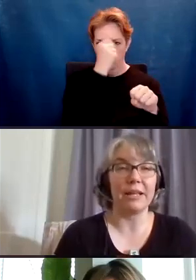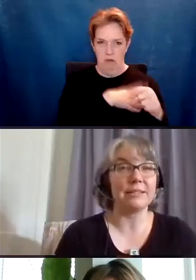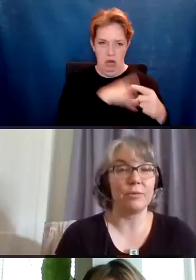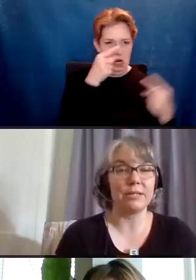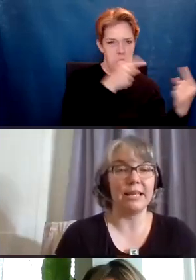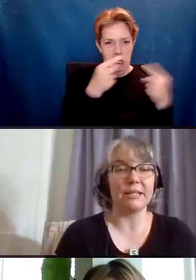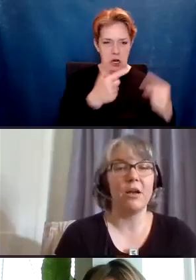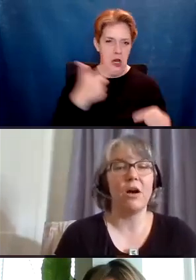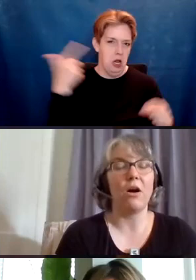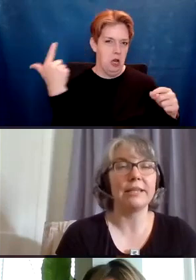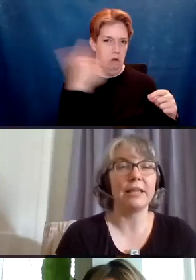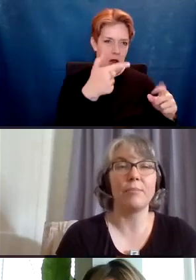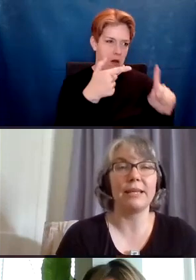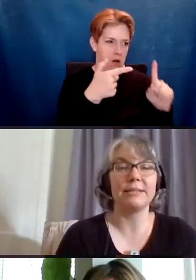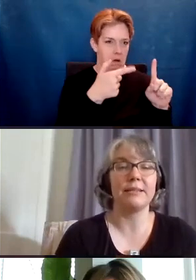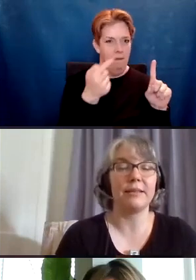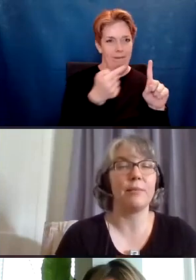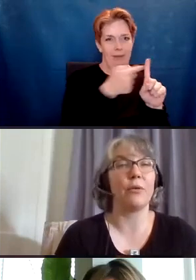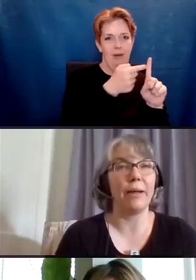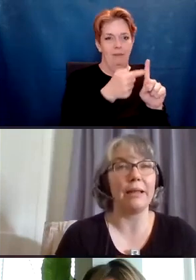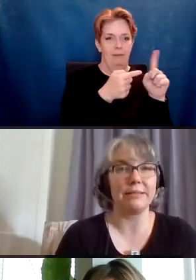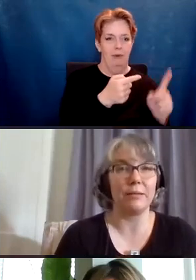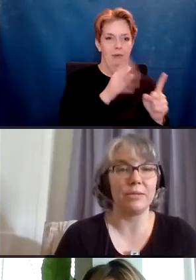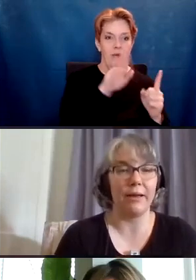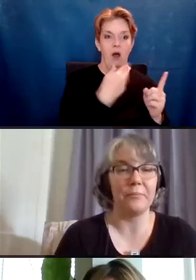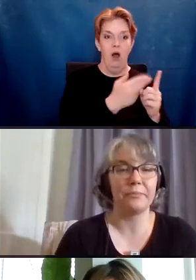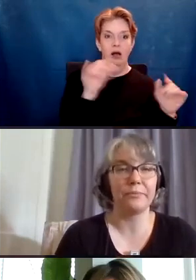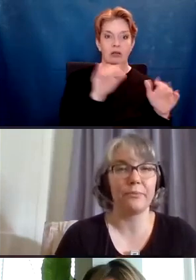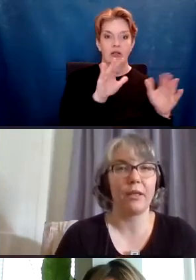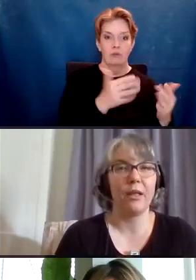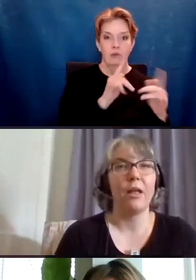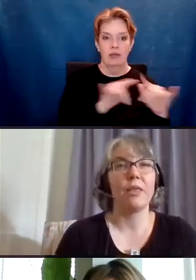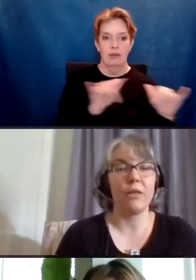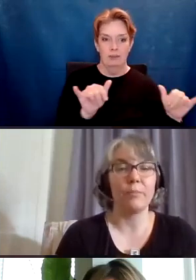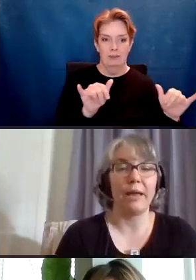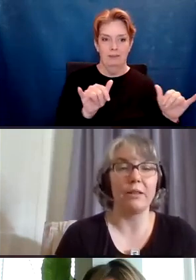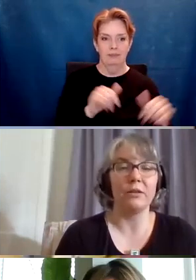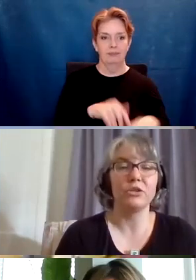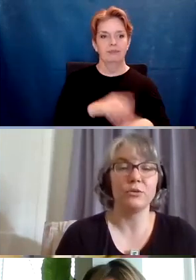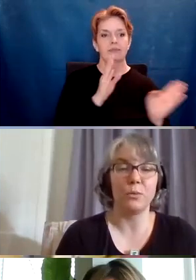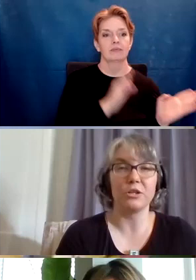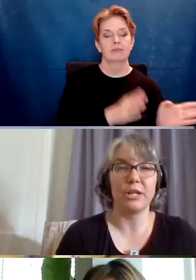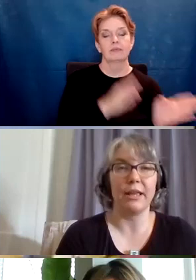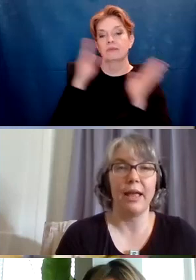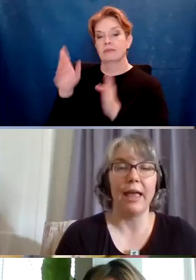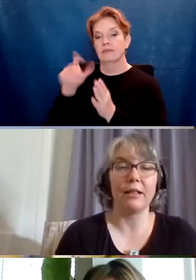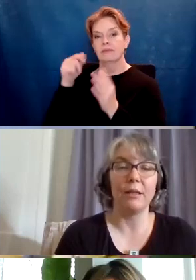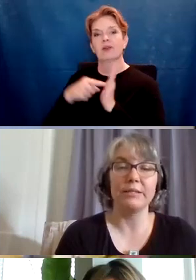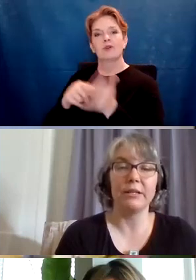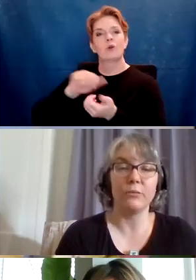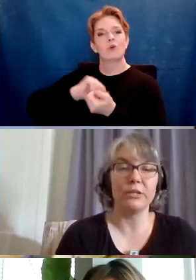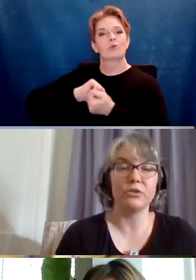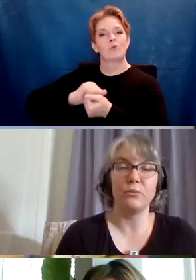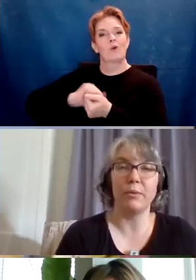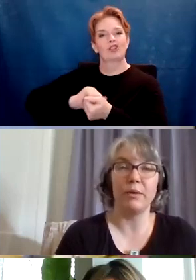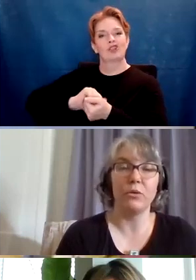fired, and someone is hit, all taking place in the same room at the same time. The other panel shows wash day, and